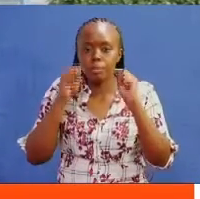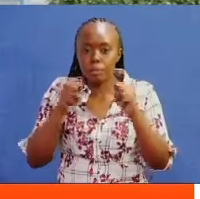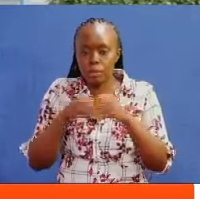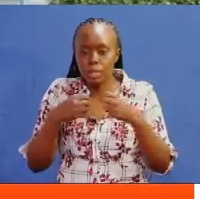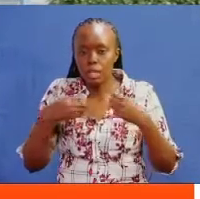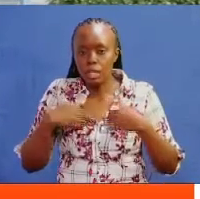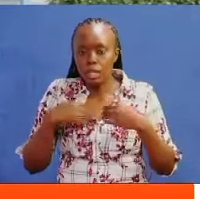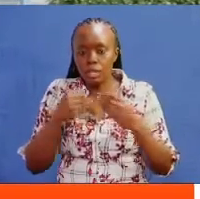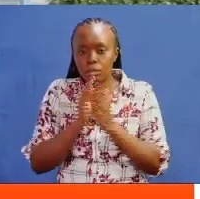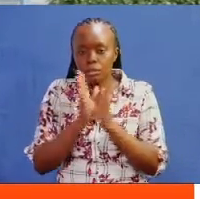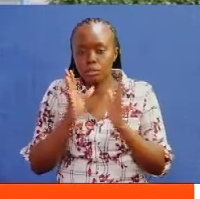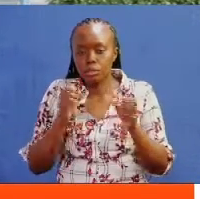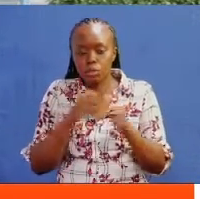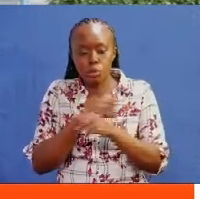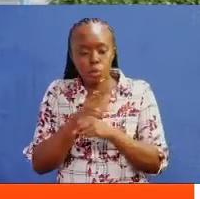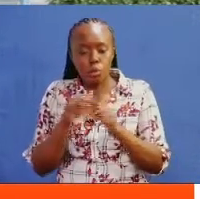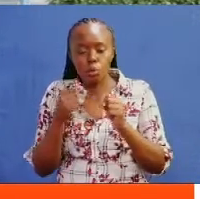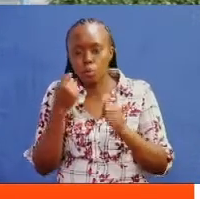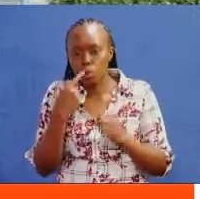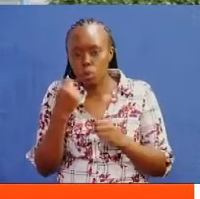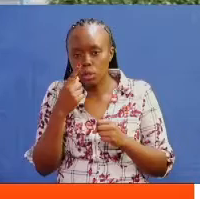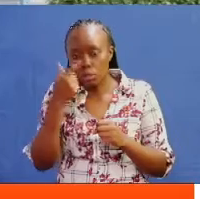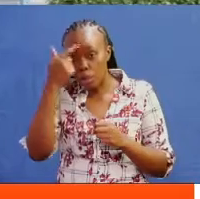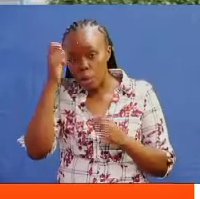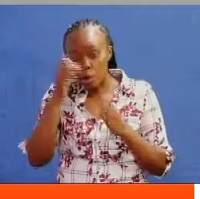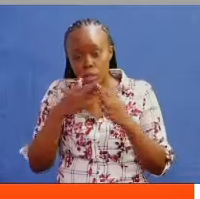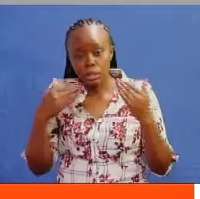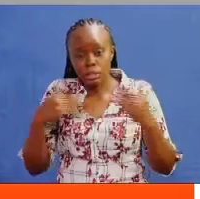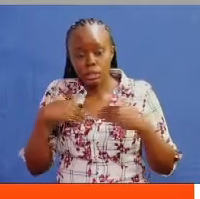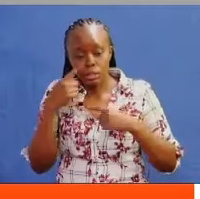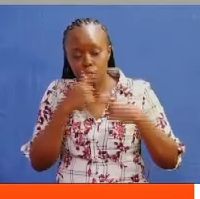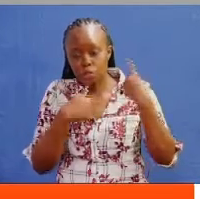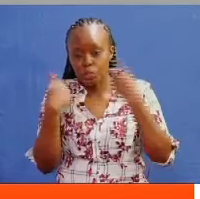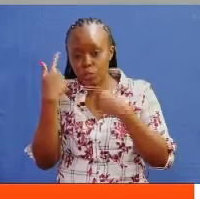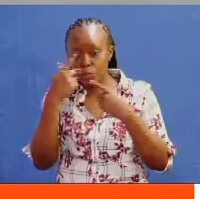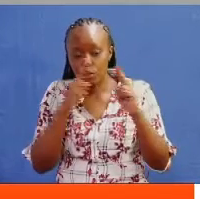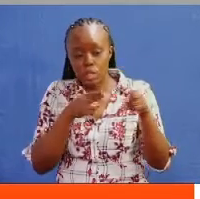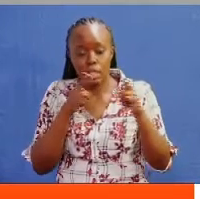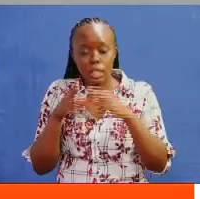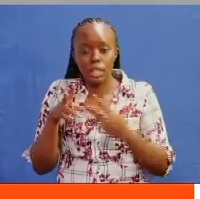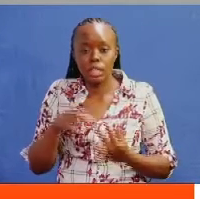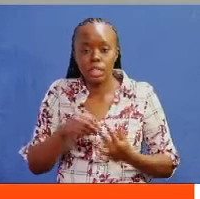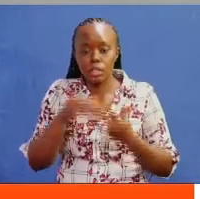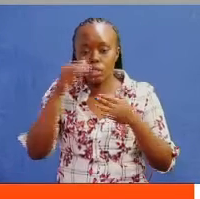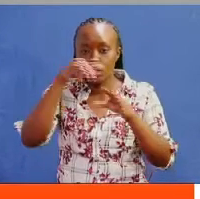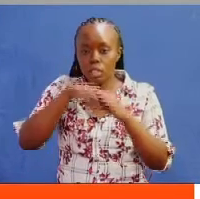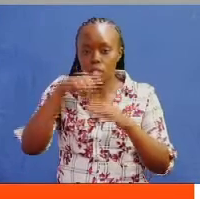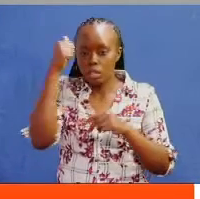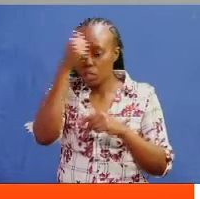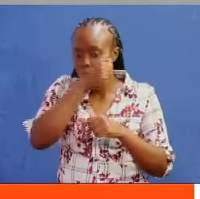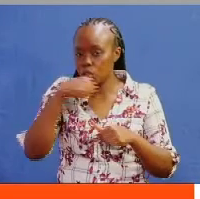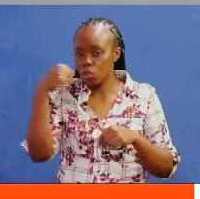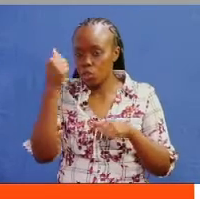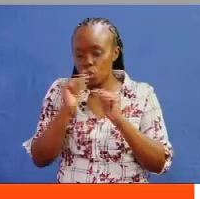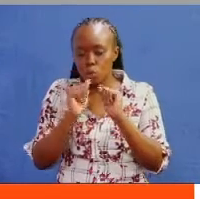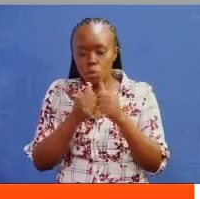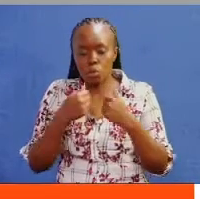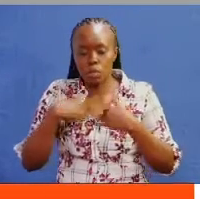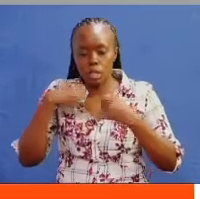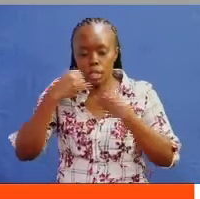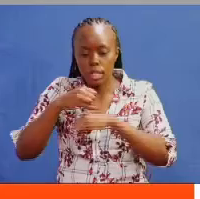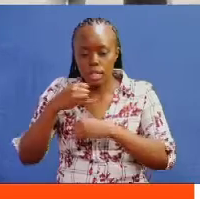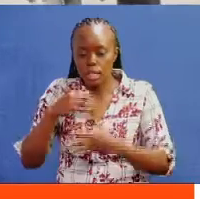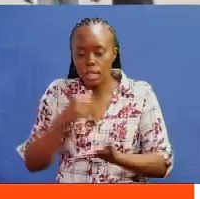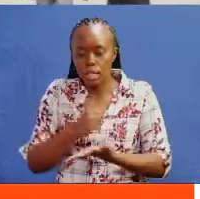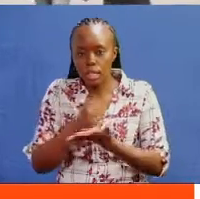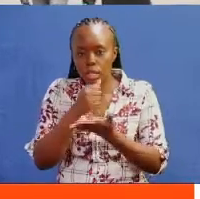access of the coronavirus vaccine due to the shortage facing nations, especially in Africa, that depend on humanitarian